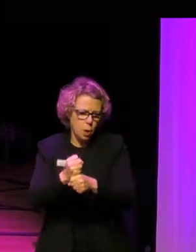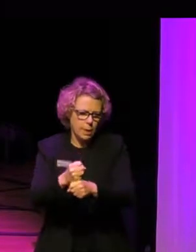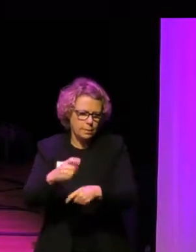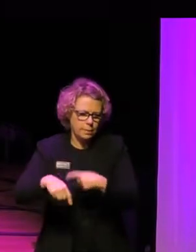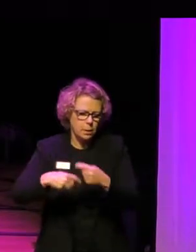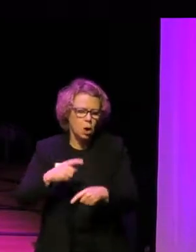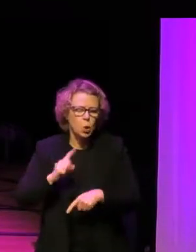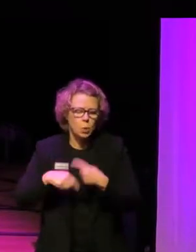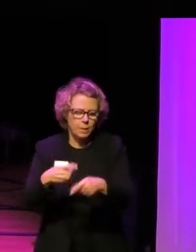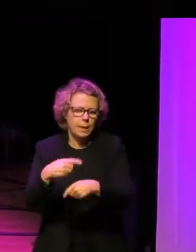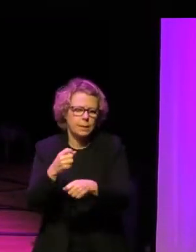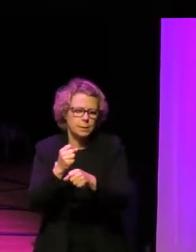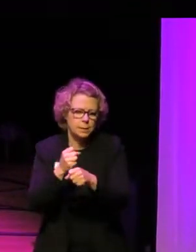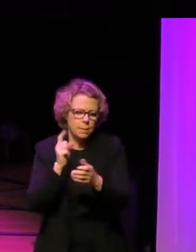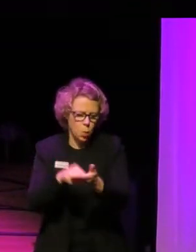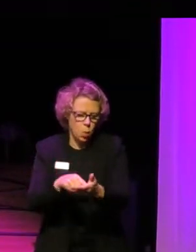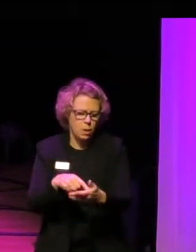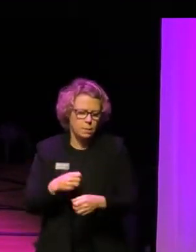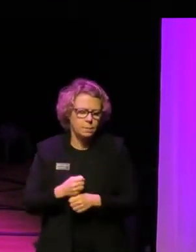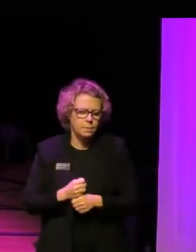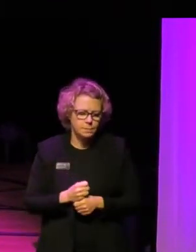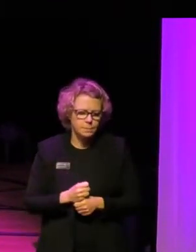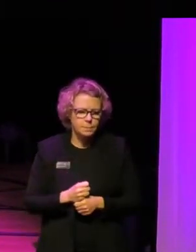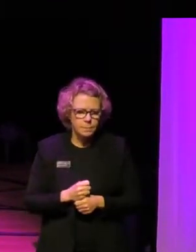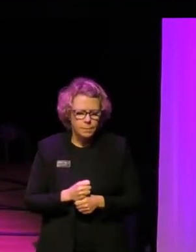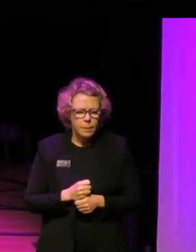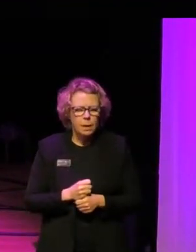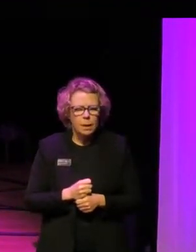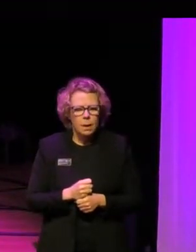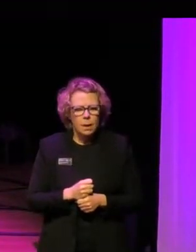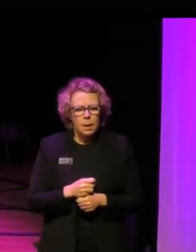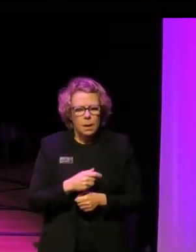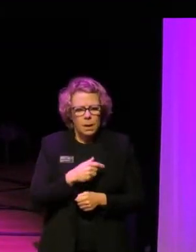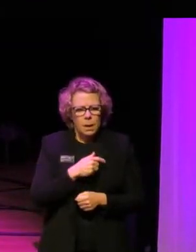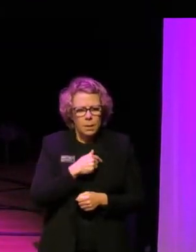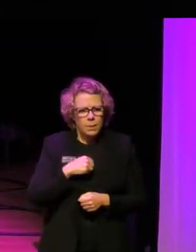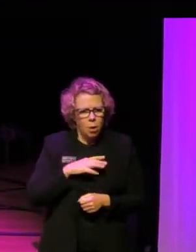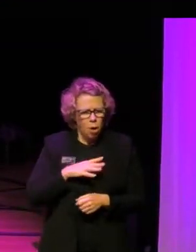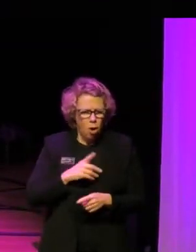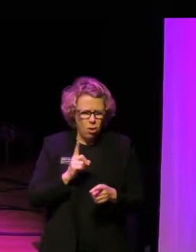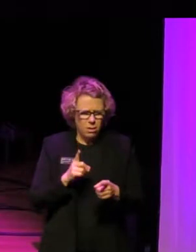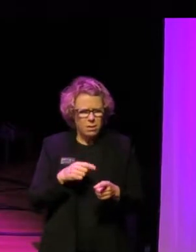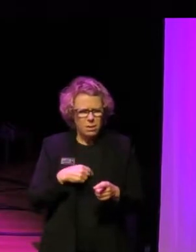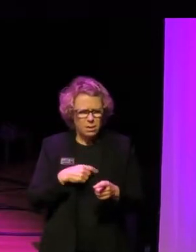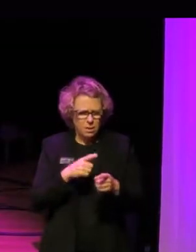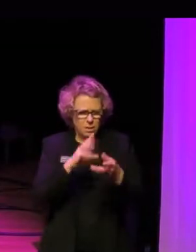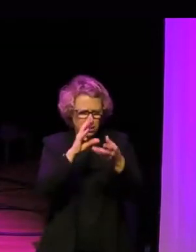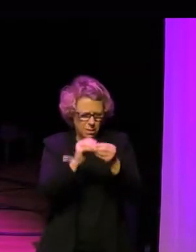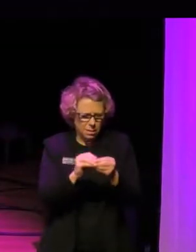How often do we link the dialogue on sustainable development goals